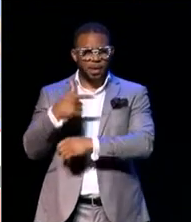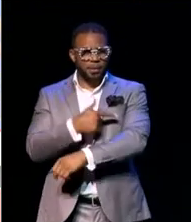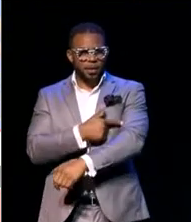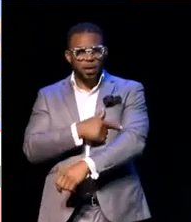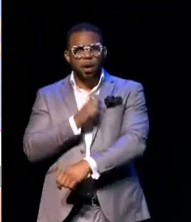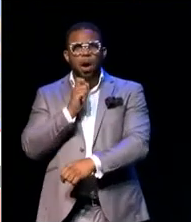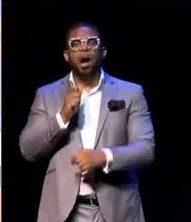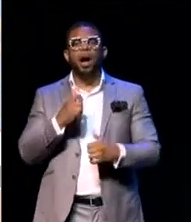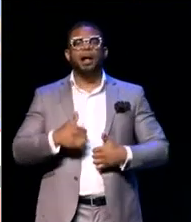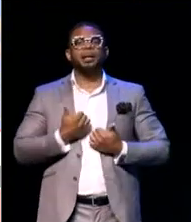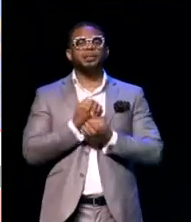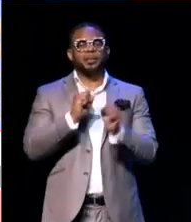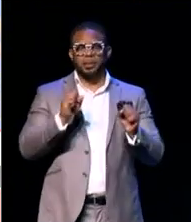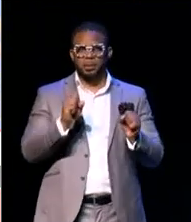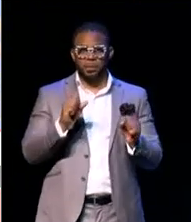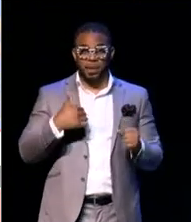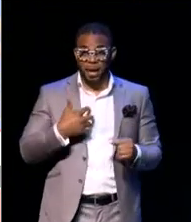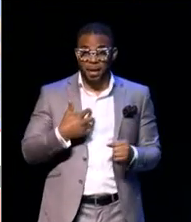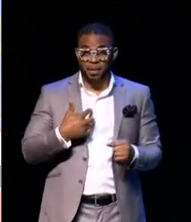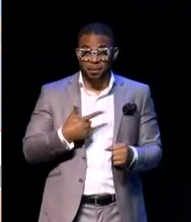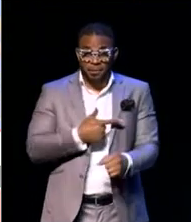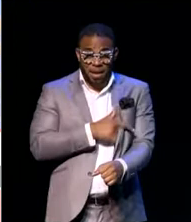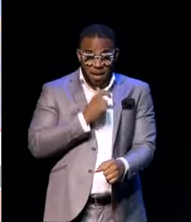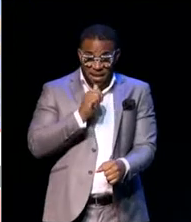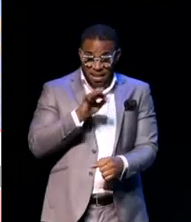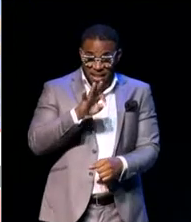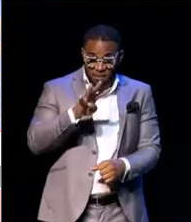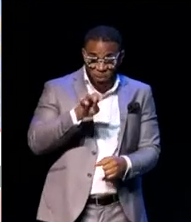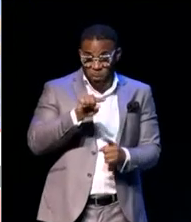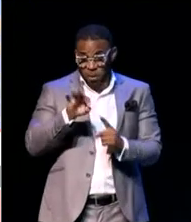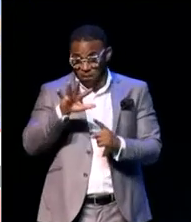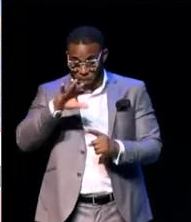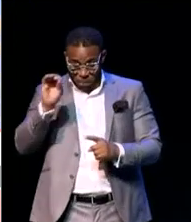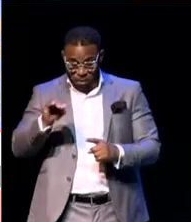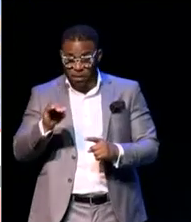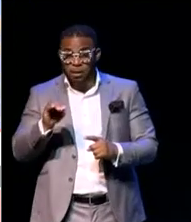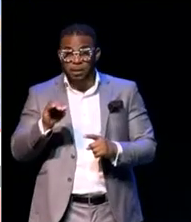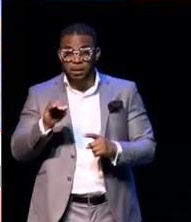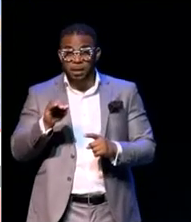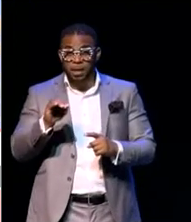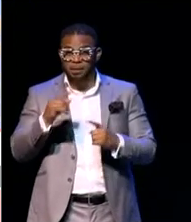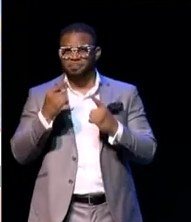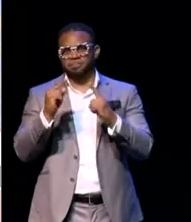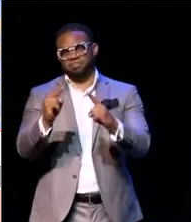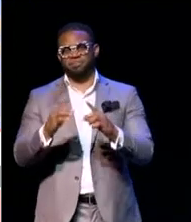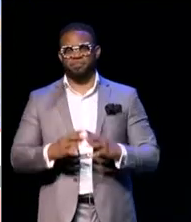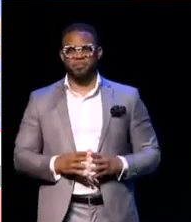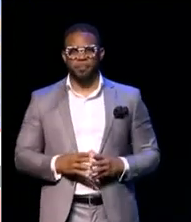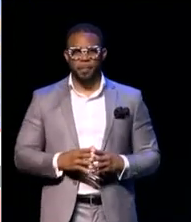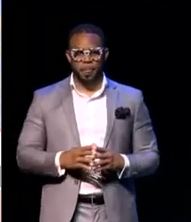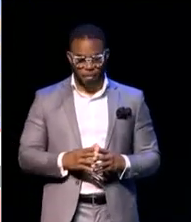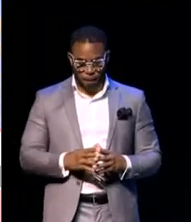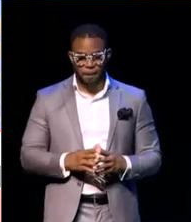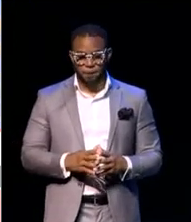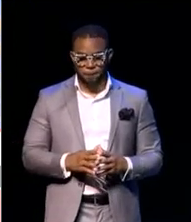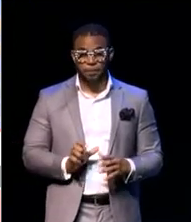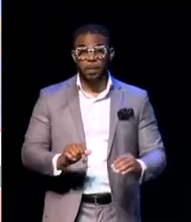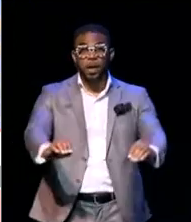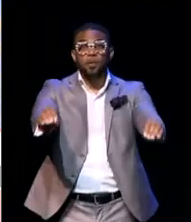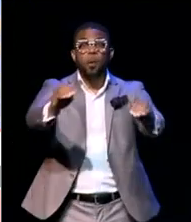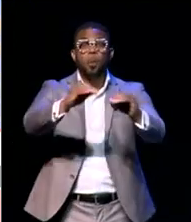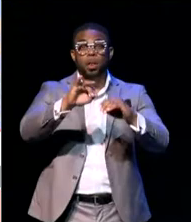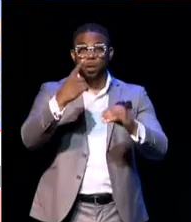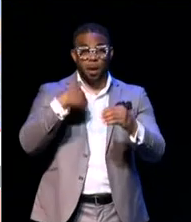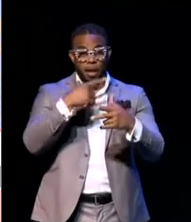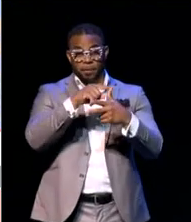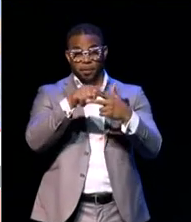are life-saving. We have vaccines that are 94 to 95% effective. We have more than one.